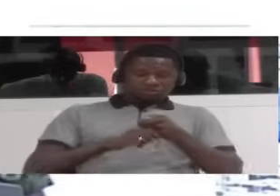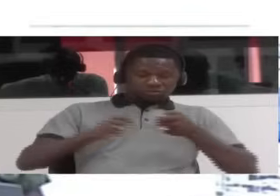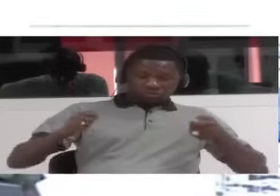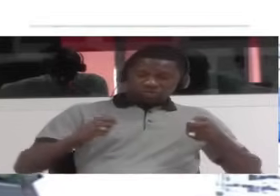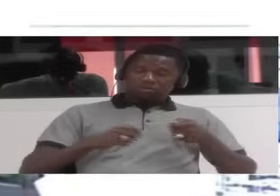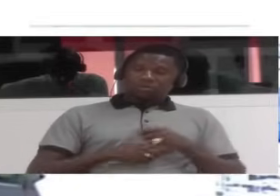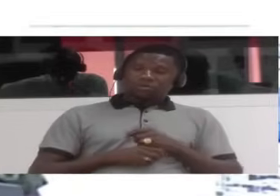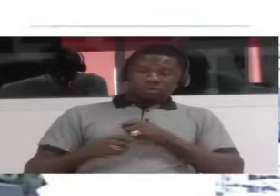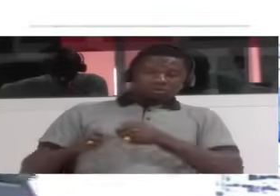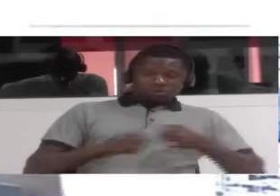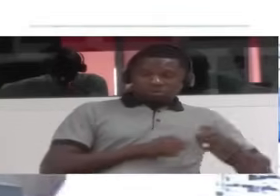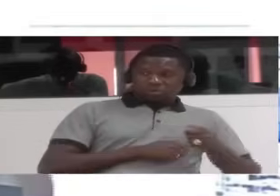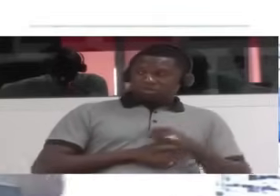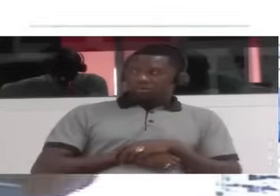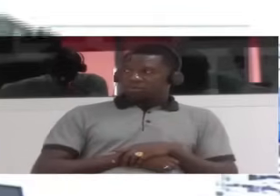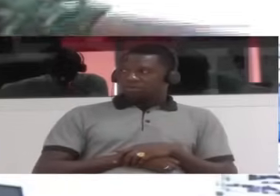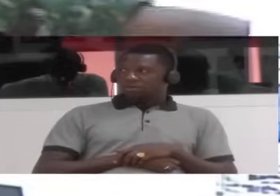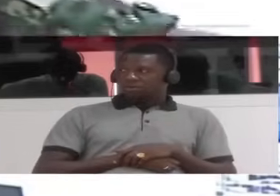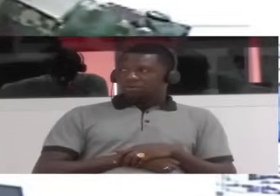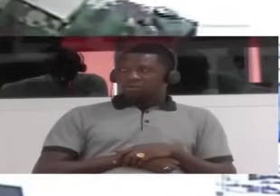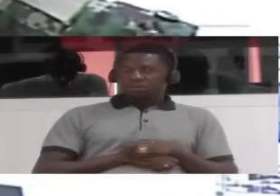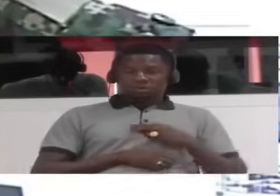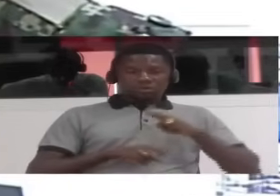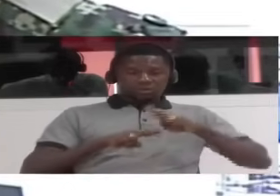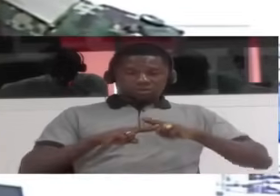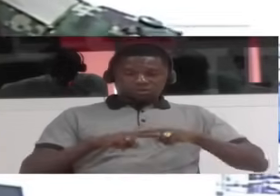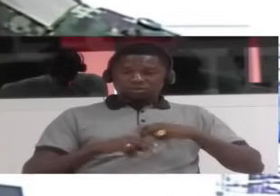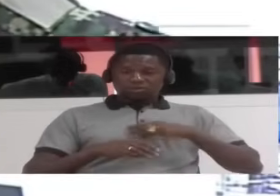pulled. Then he was just sitting on top of the car.